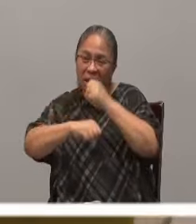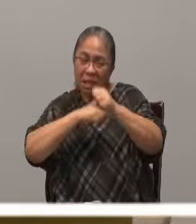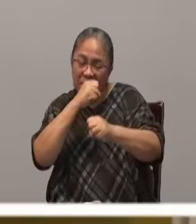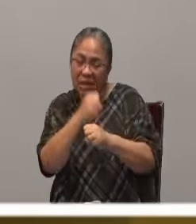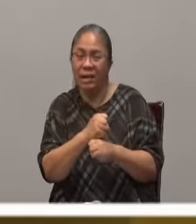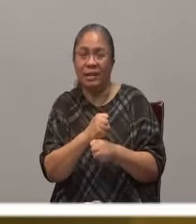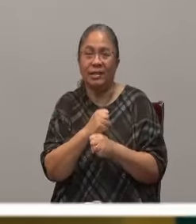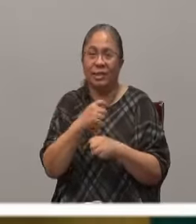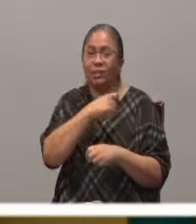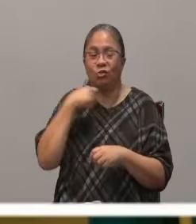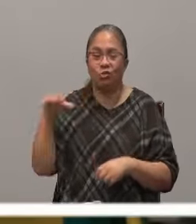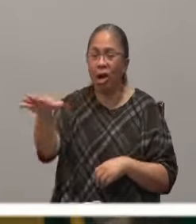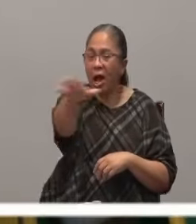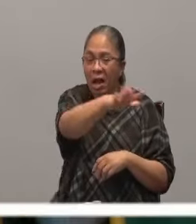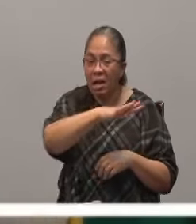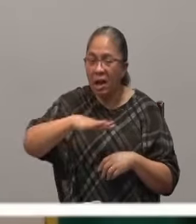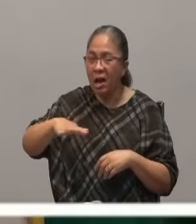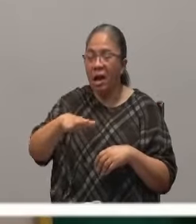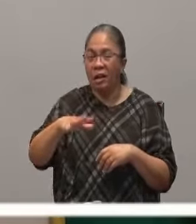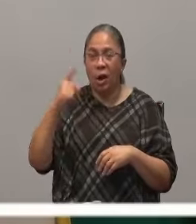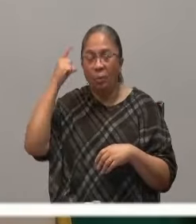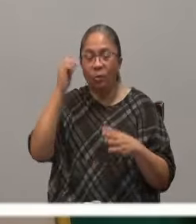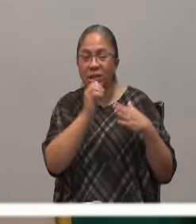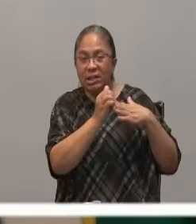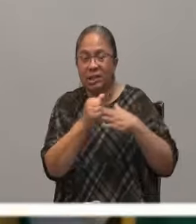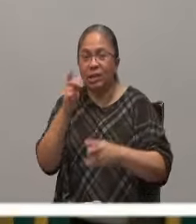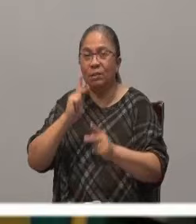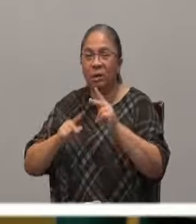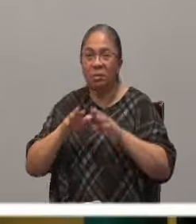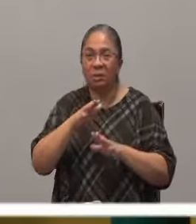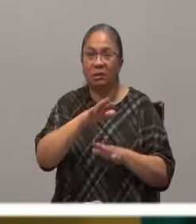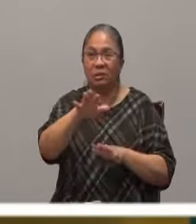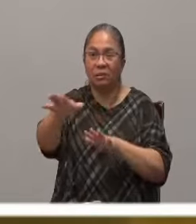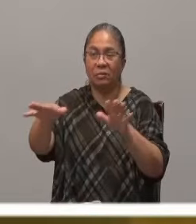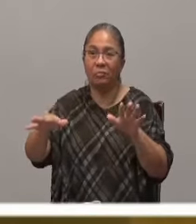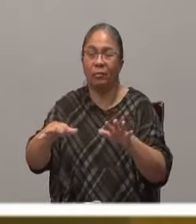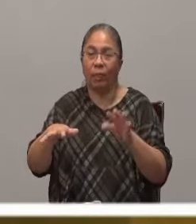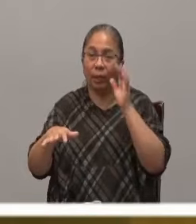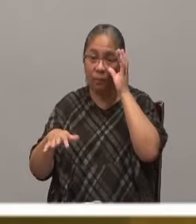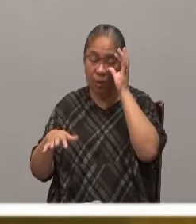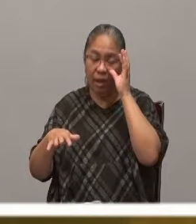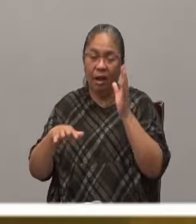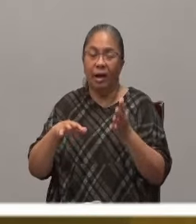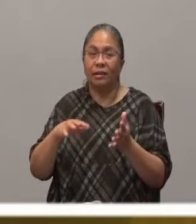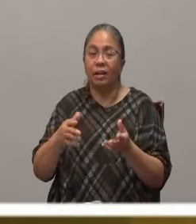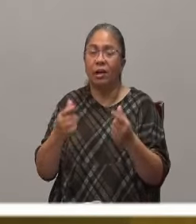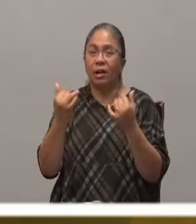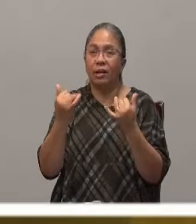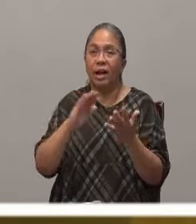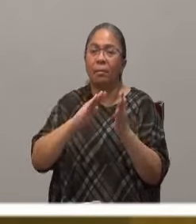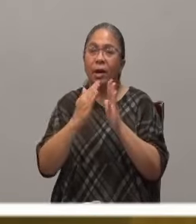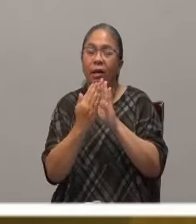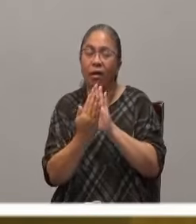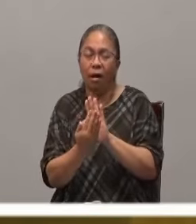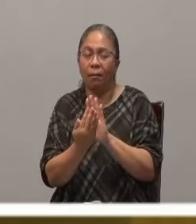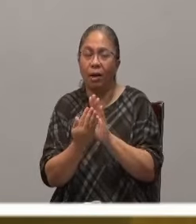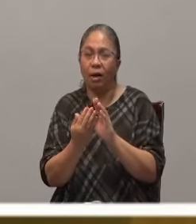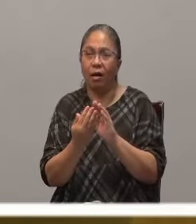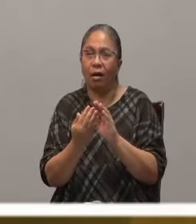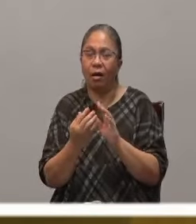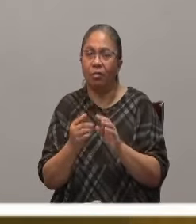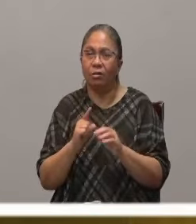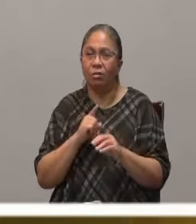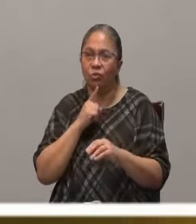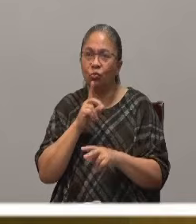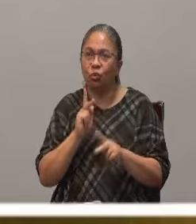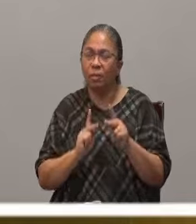band from a dispersed group into becoming a people. And the teaching of Moses